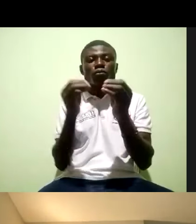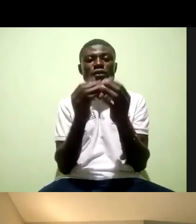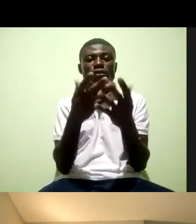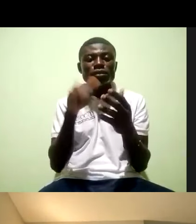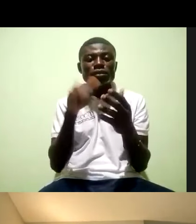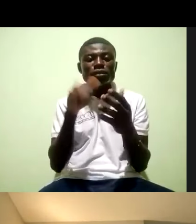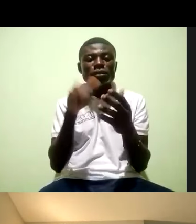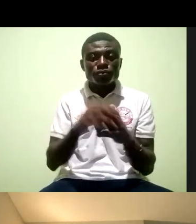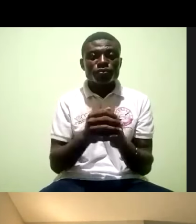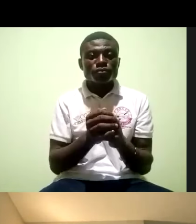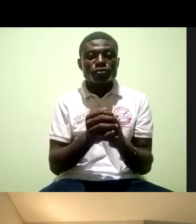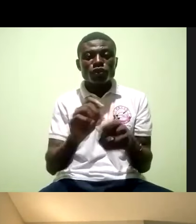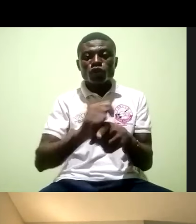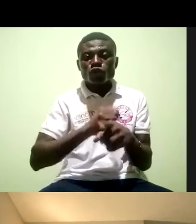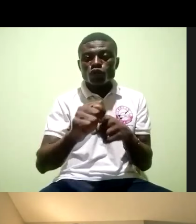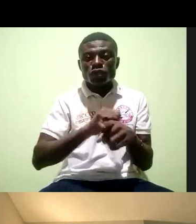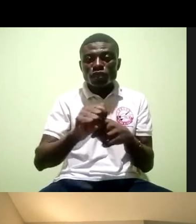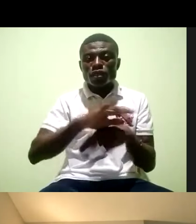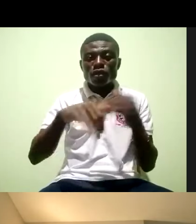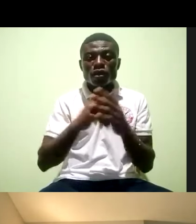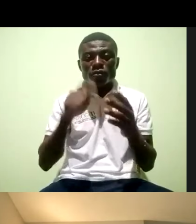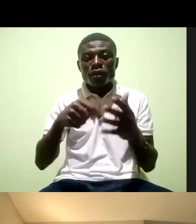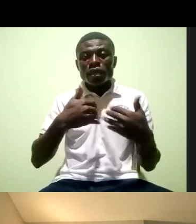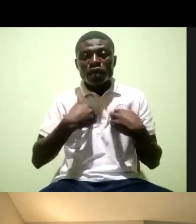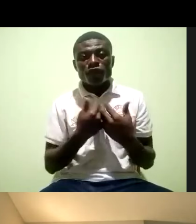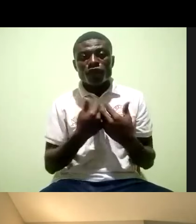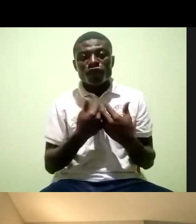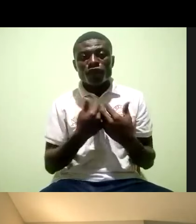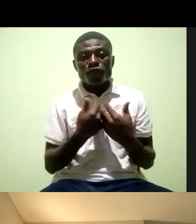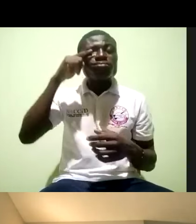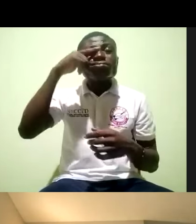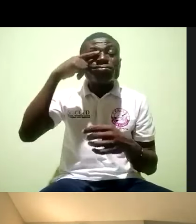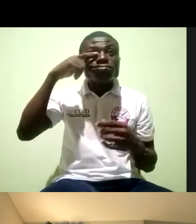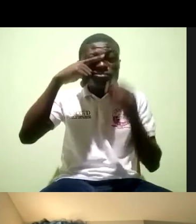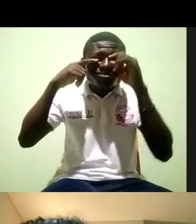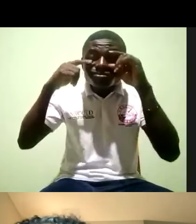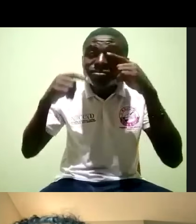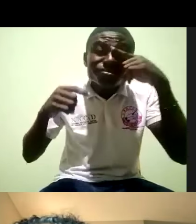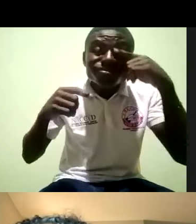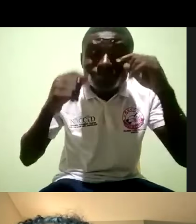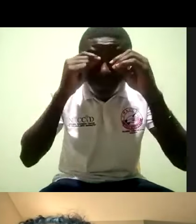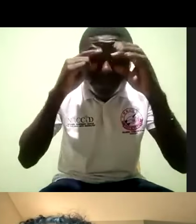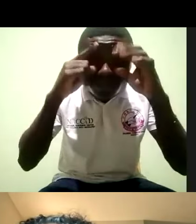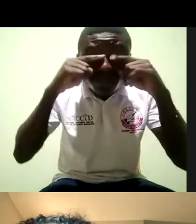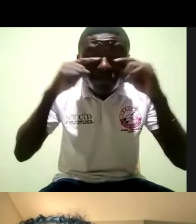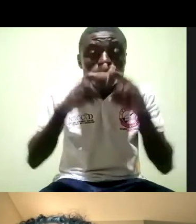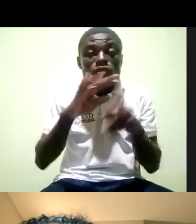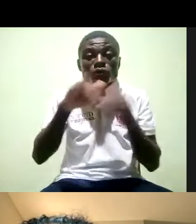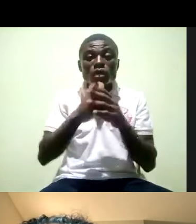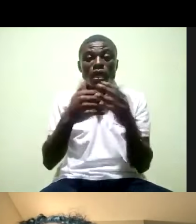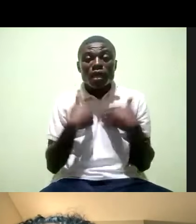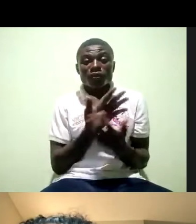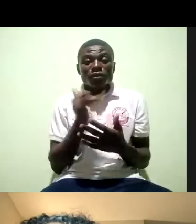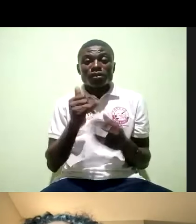symptoms, straining. The kids may be trying to rub their eyes and we can see that they're getting fatigued, and there is a physical fatigue